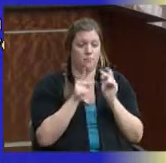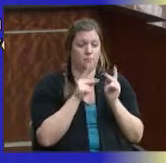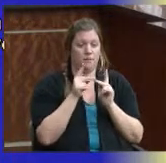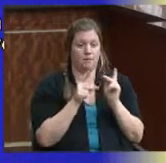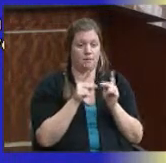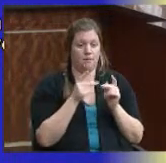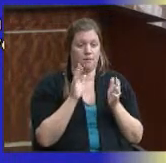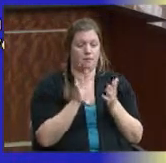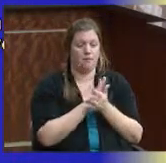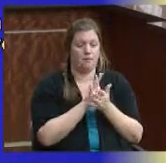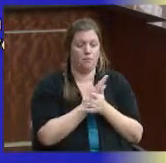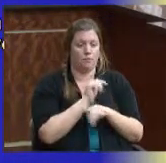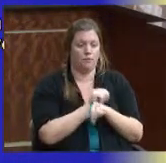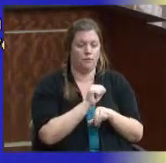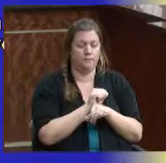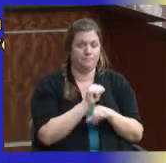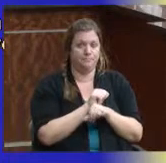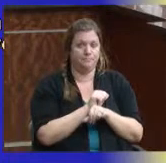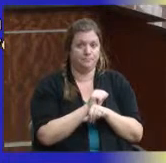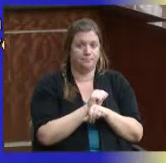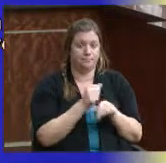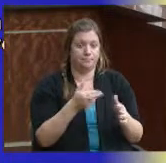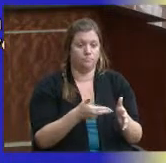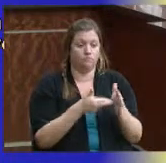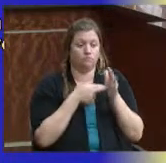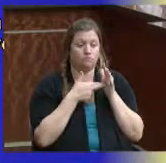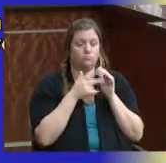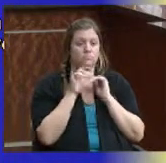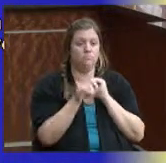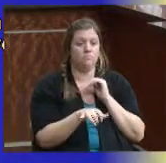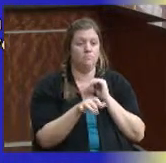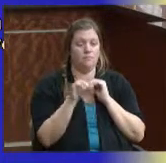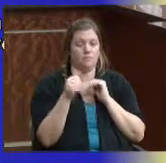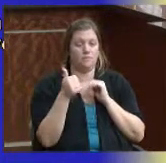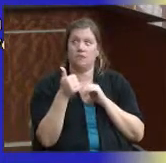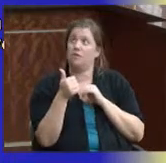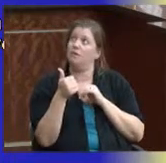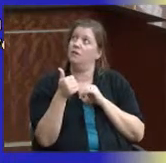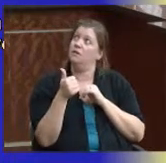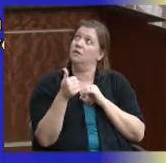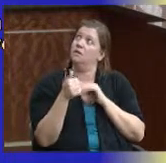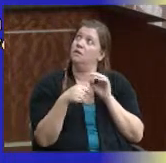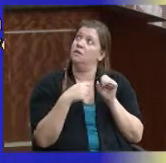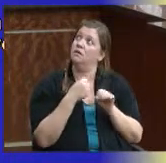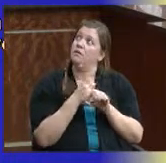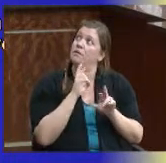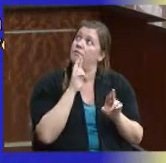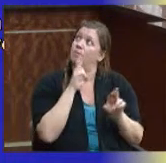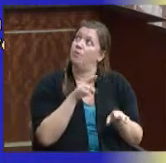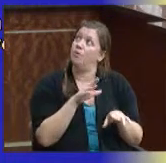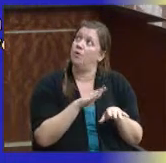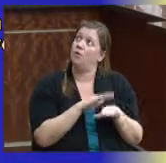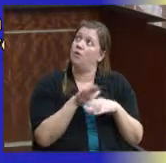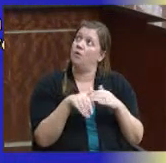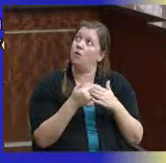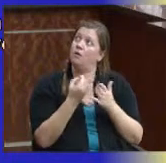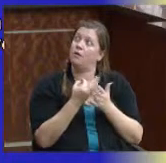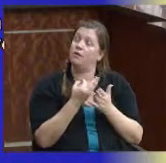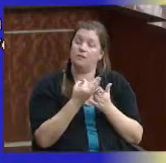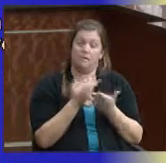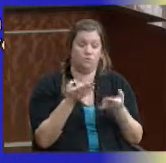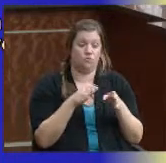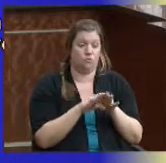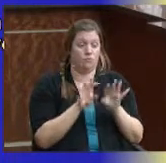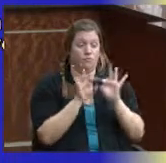initial paperwork, to require that in-kind contributions be reported on all financial